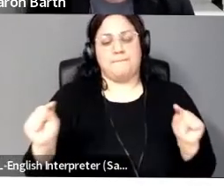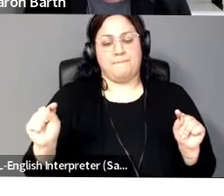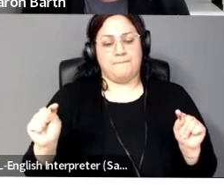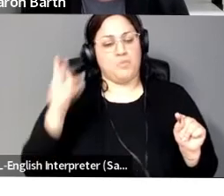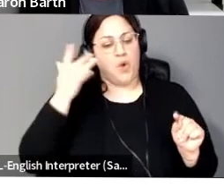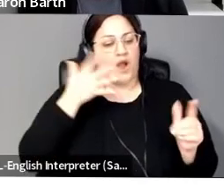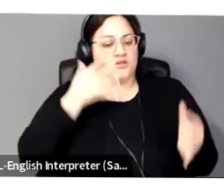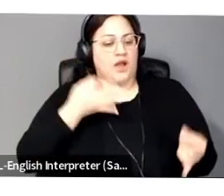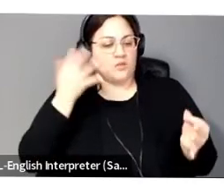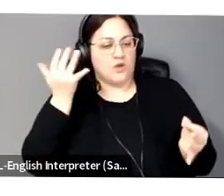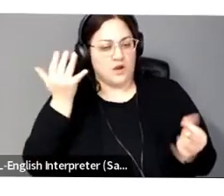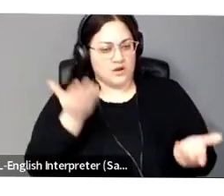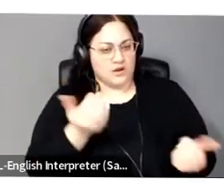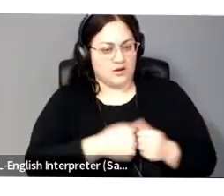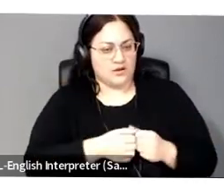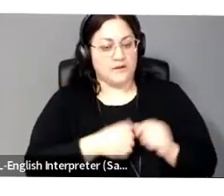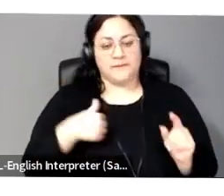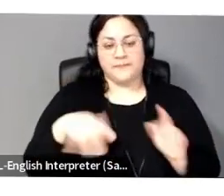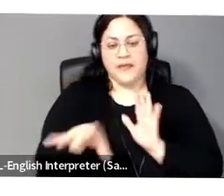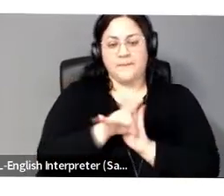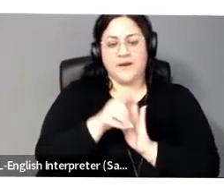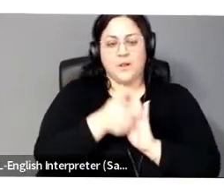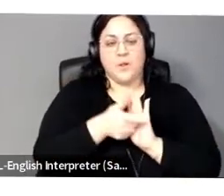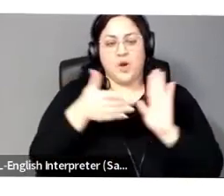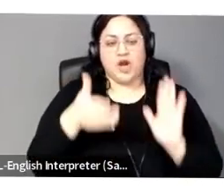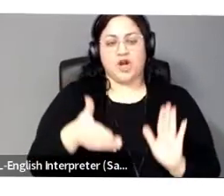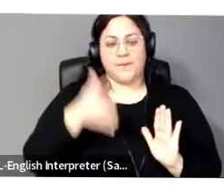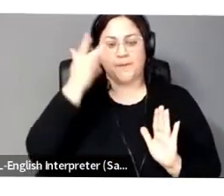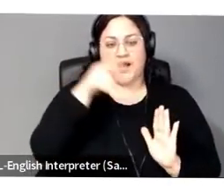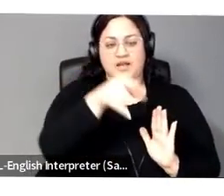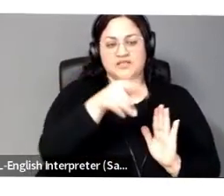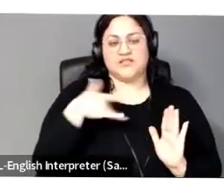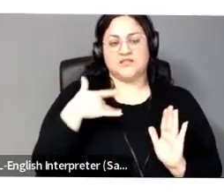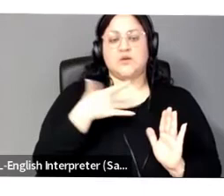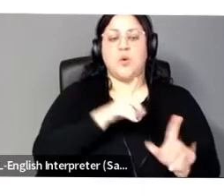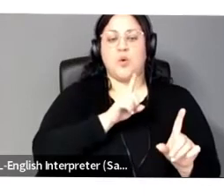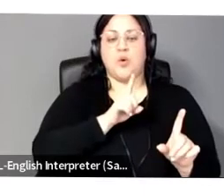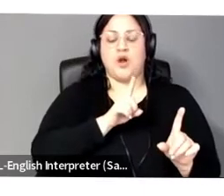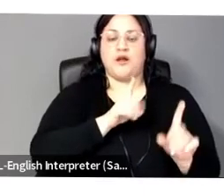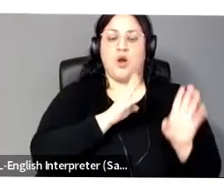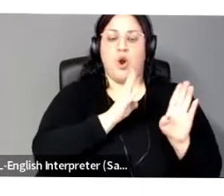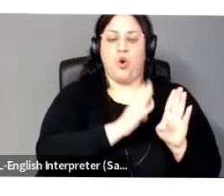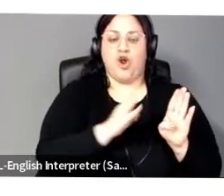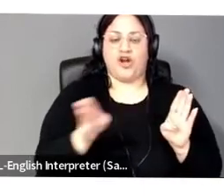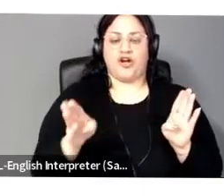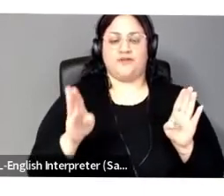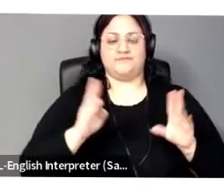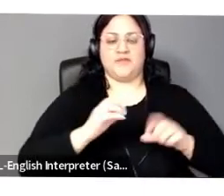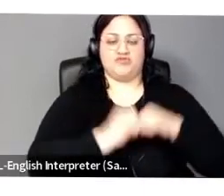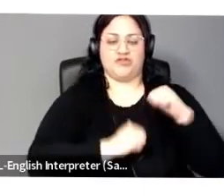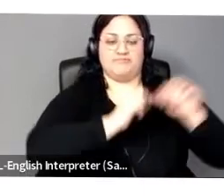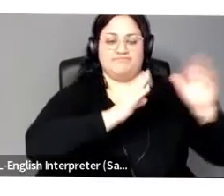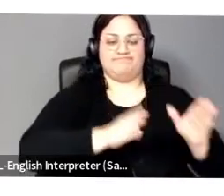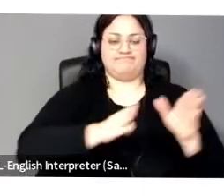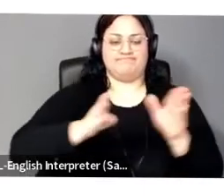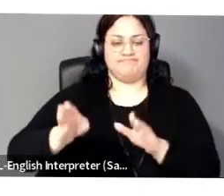answer? I actually picked lawyer because it said she had a need for order, structure, and then the passion. I felt like as a lawyer, you need to have